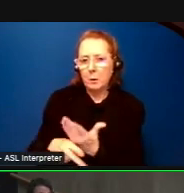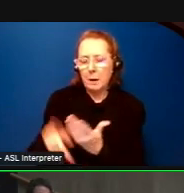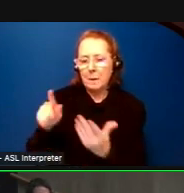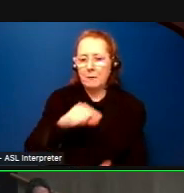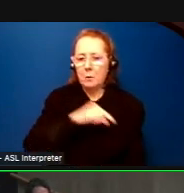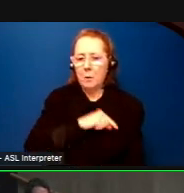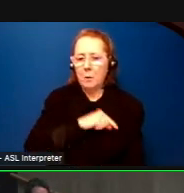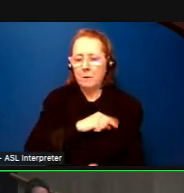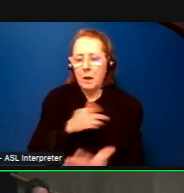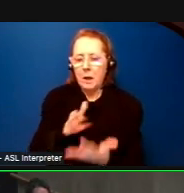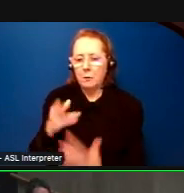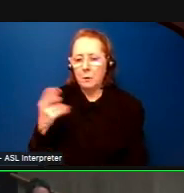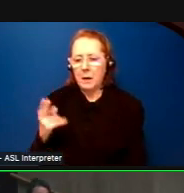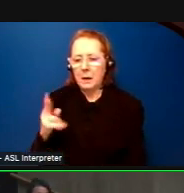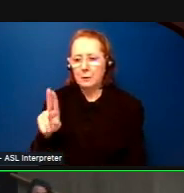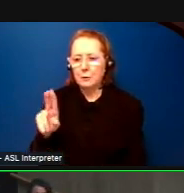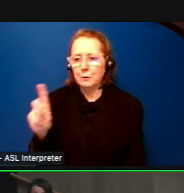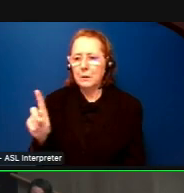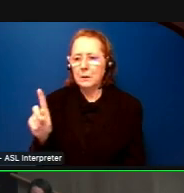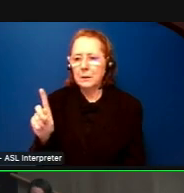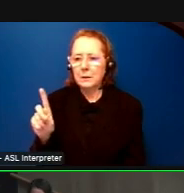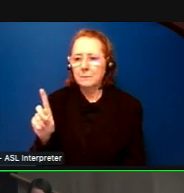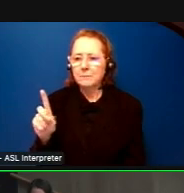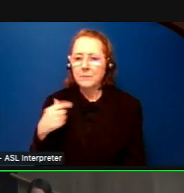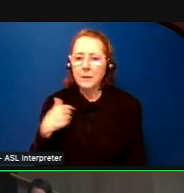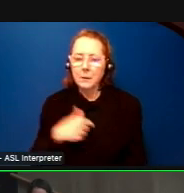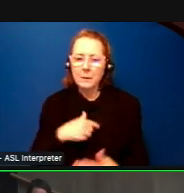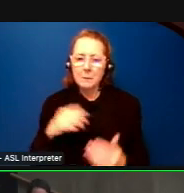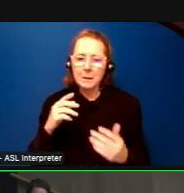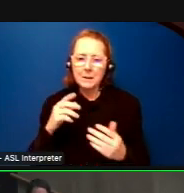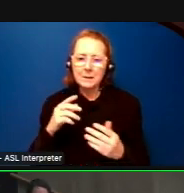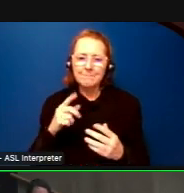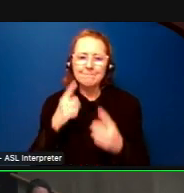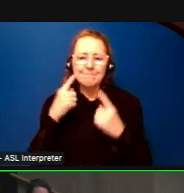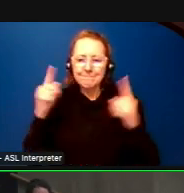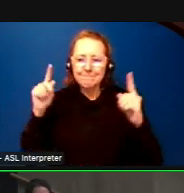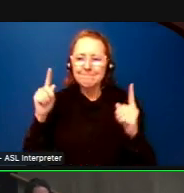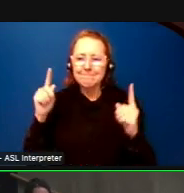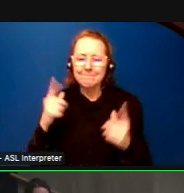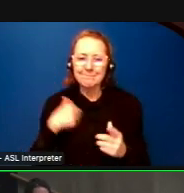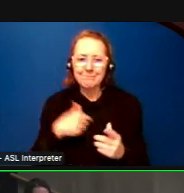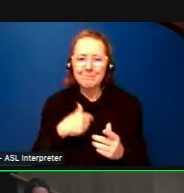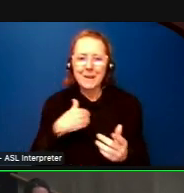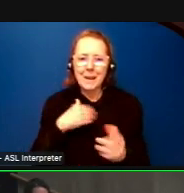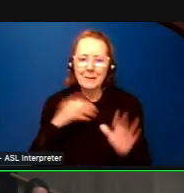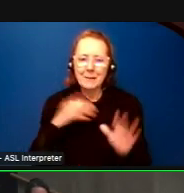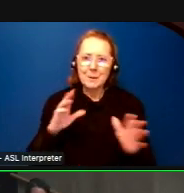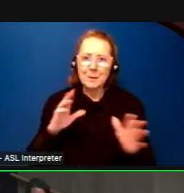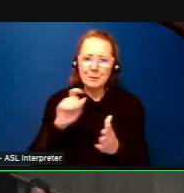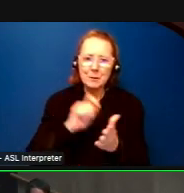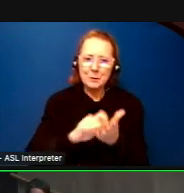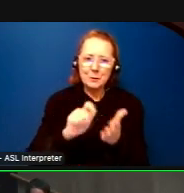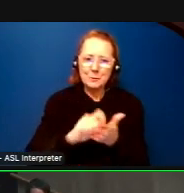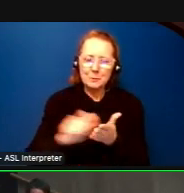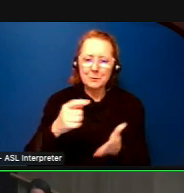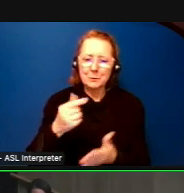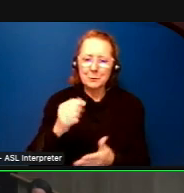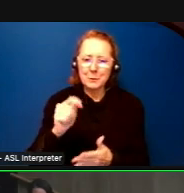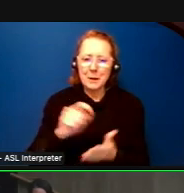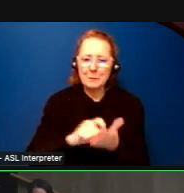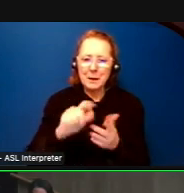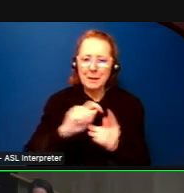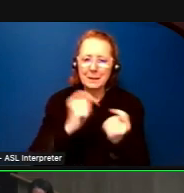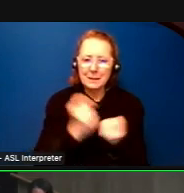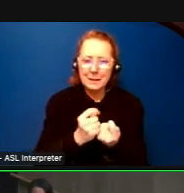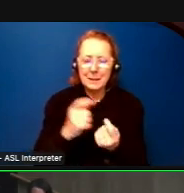for through Housing and Urban Development. We've been extremely successful. We have a great grant writing team and a great management and executive team that's